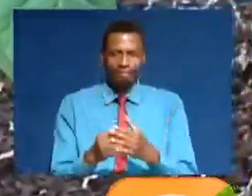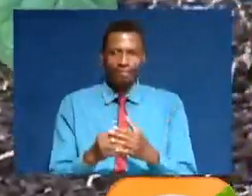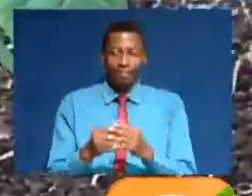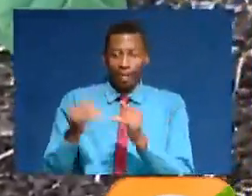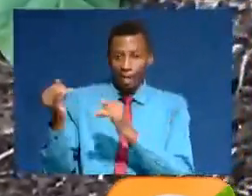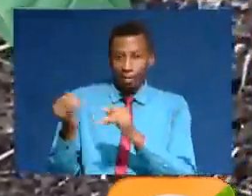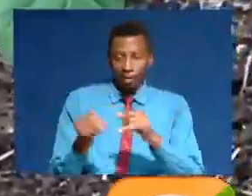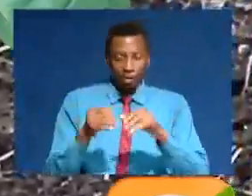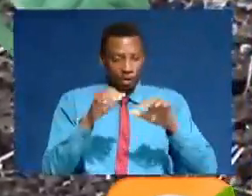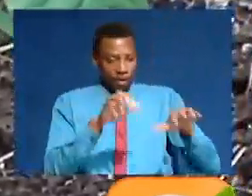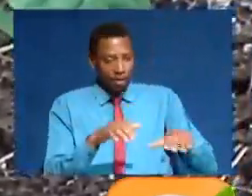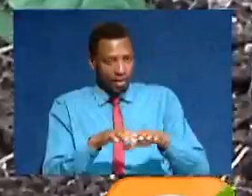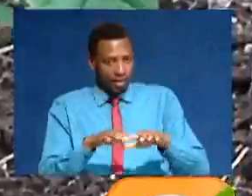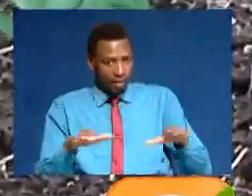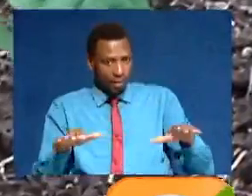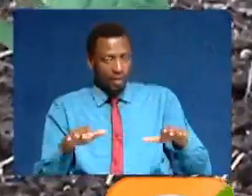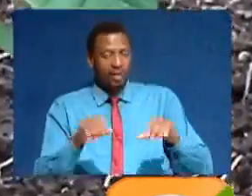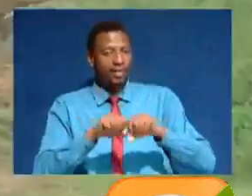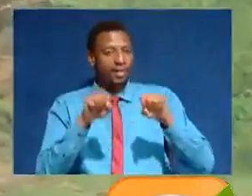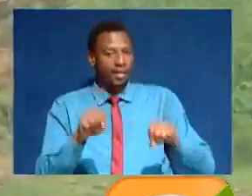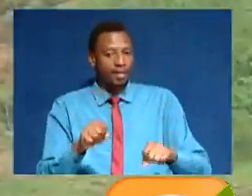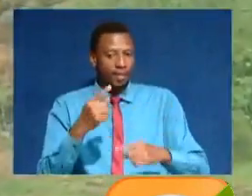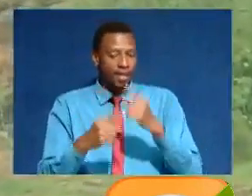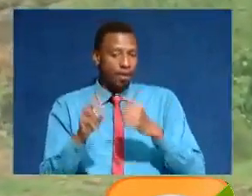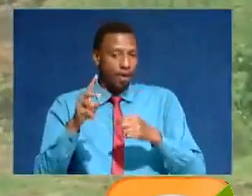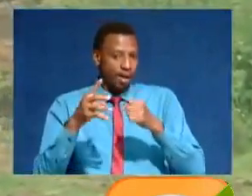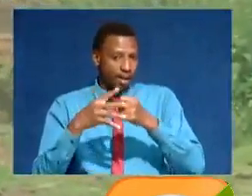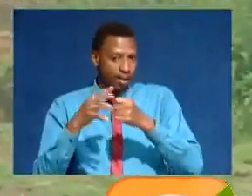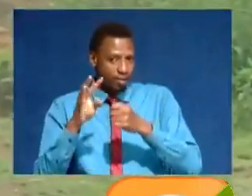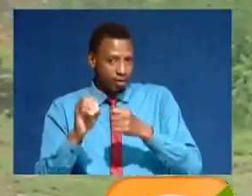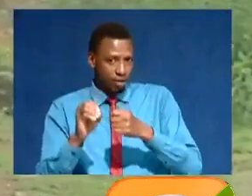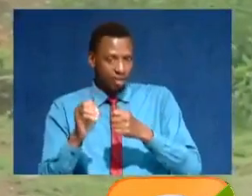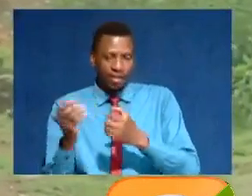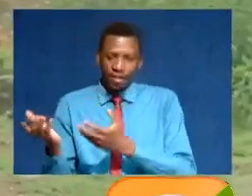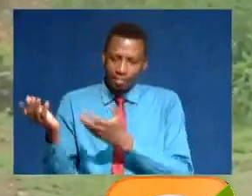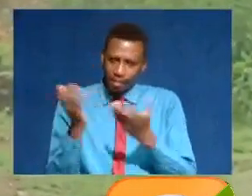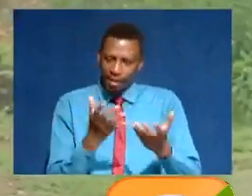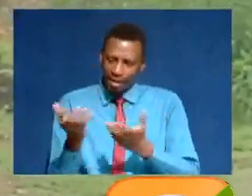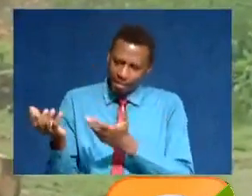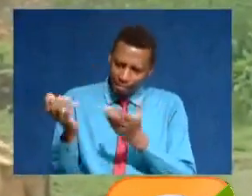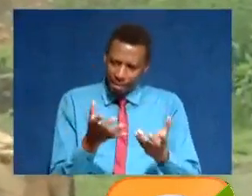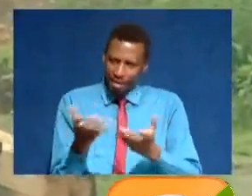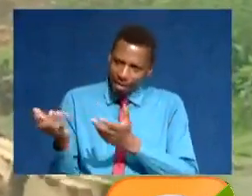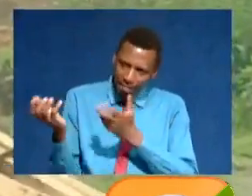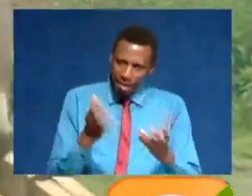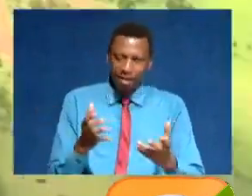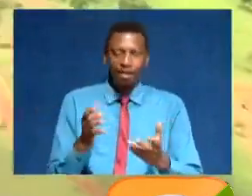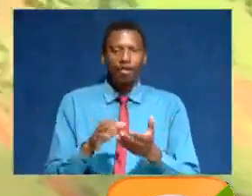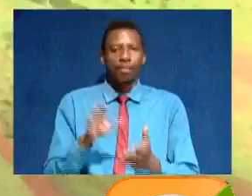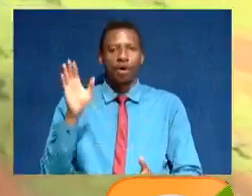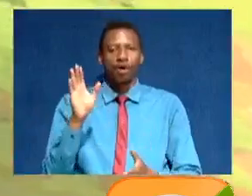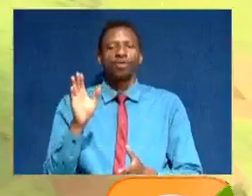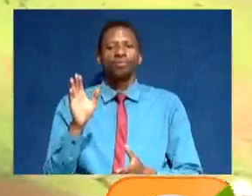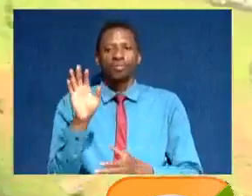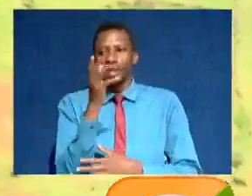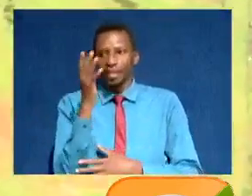an influx of exotic trees to meet the rising demand for timber, with the World Bank pumping funds that saw the